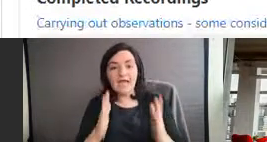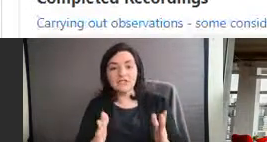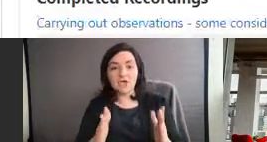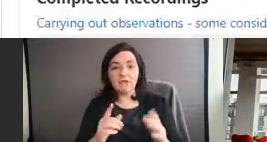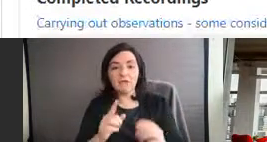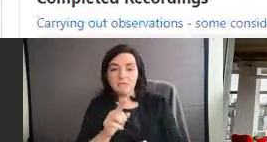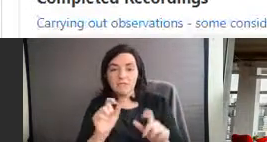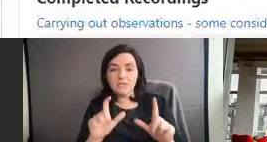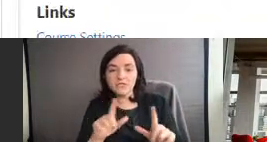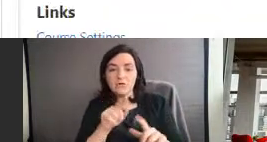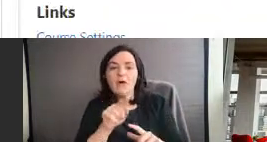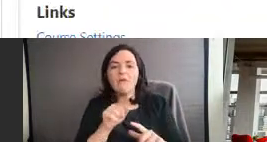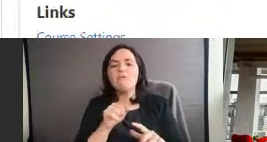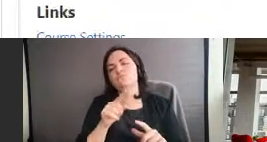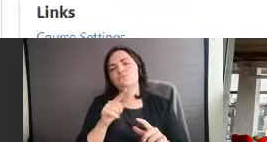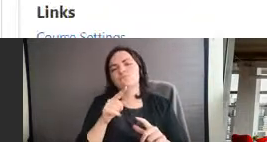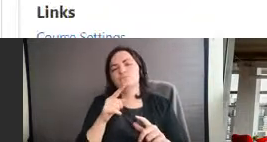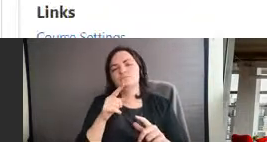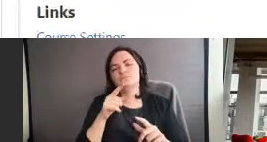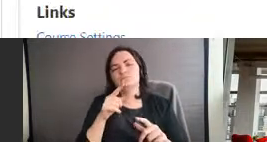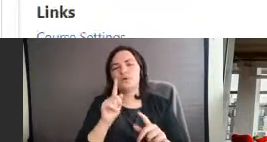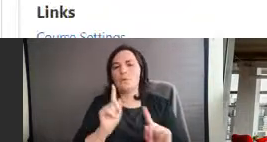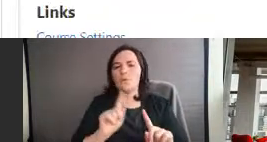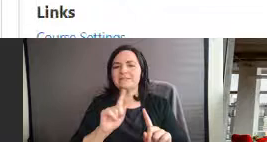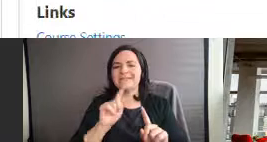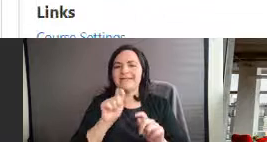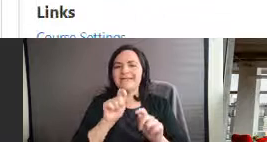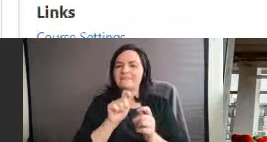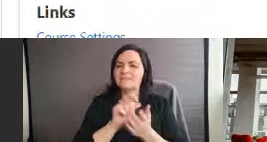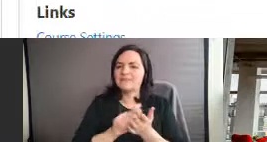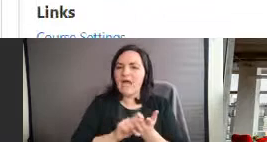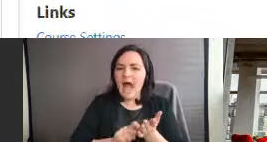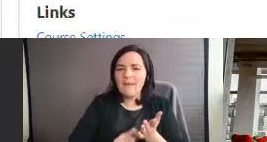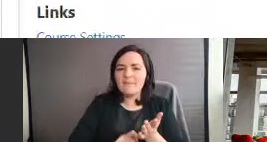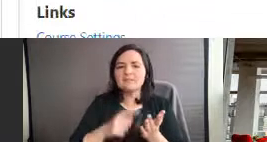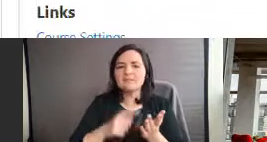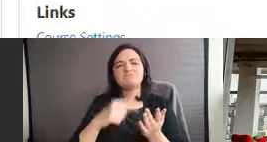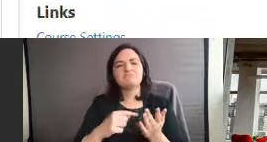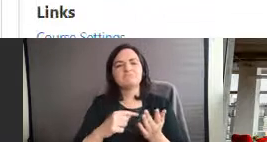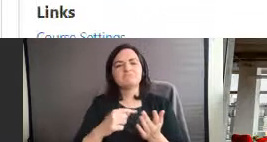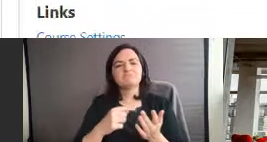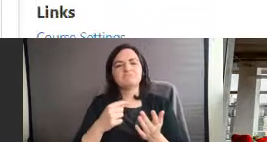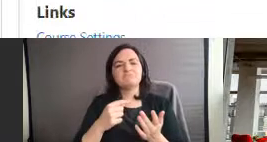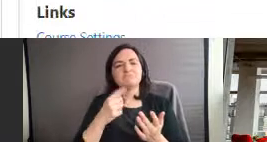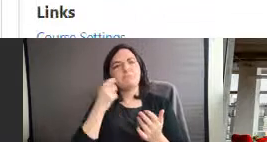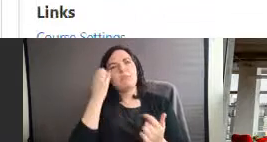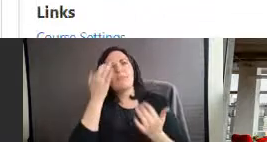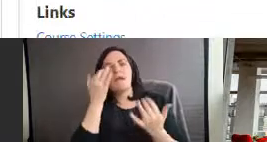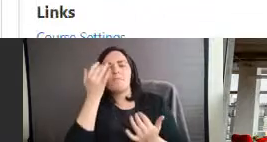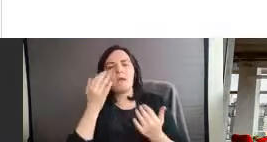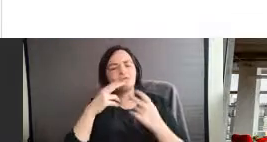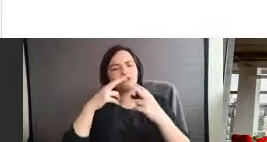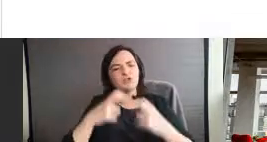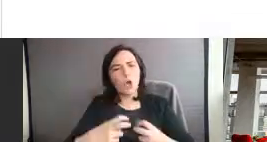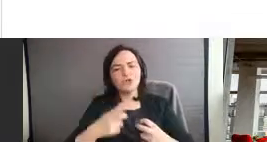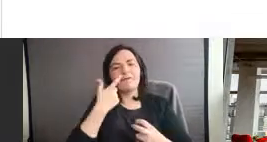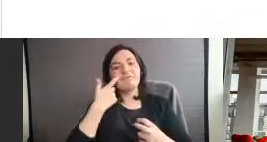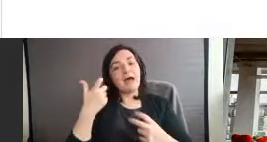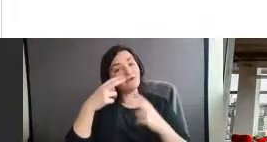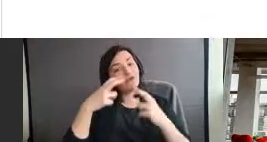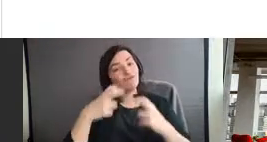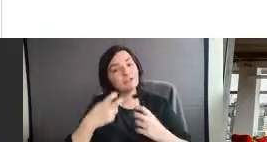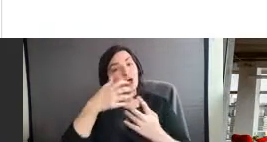last week. We talked about thinking about focus for your research, and we talked about finding research articles. And as